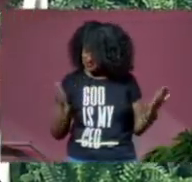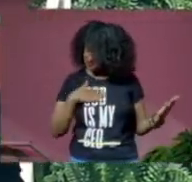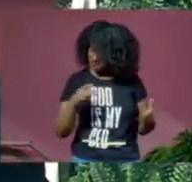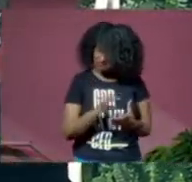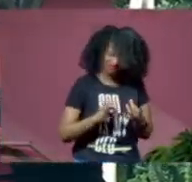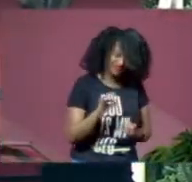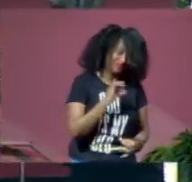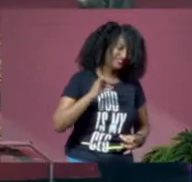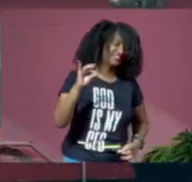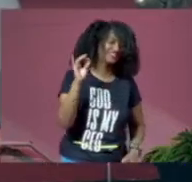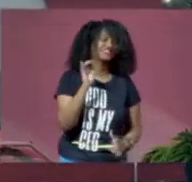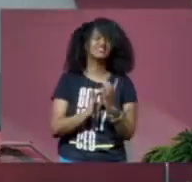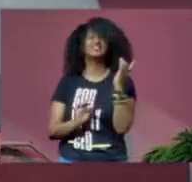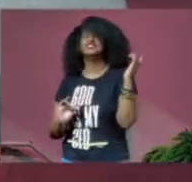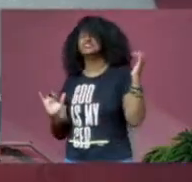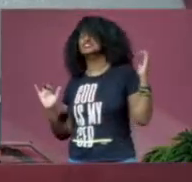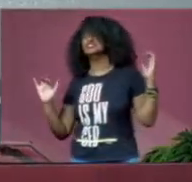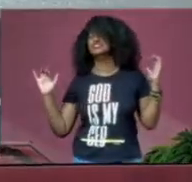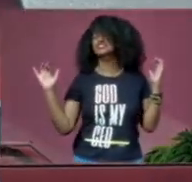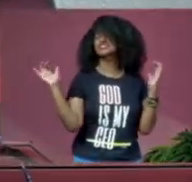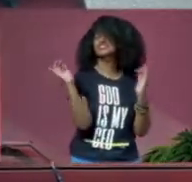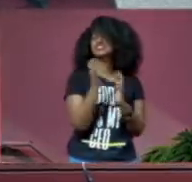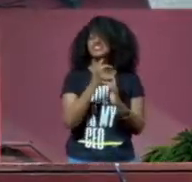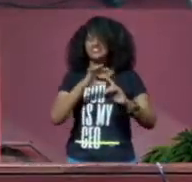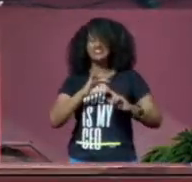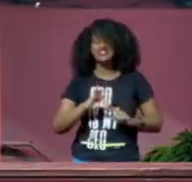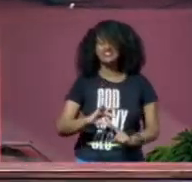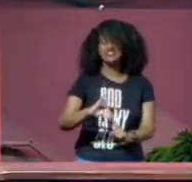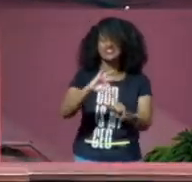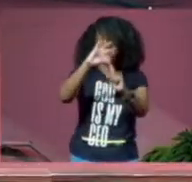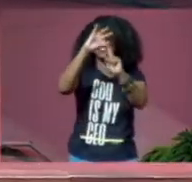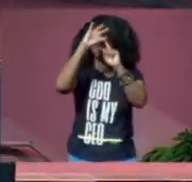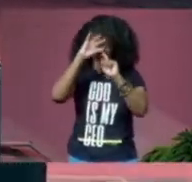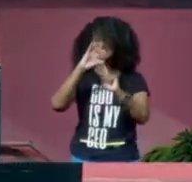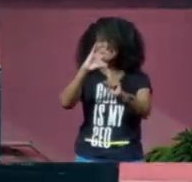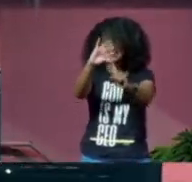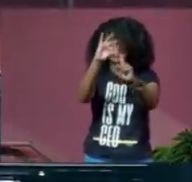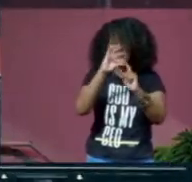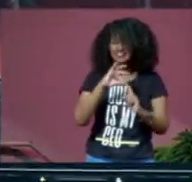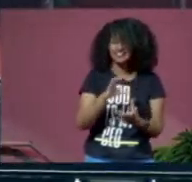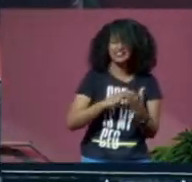He's a wonder. Laid up in a hospital bed in my